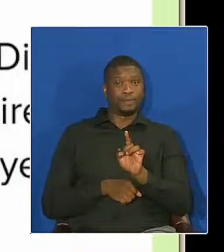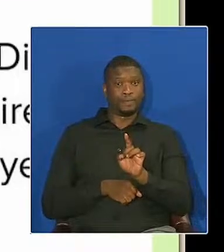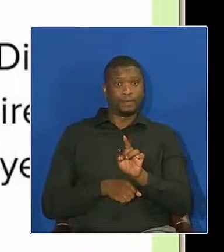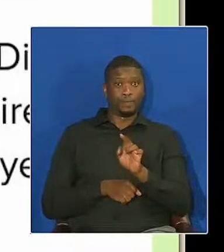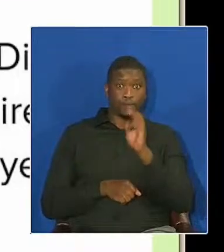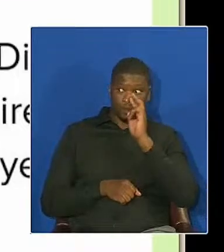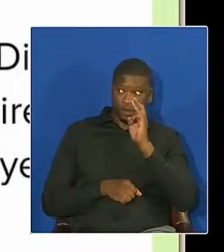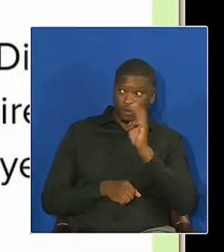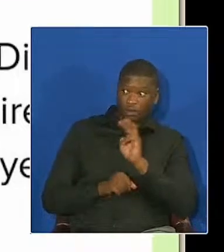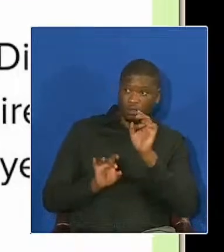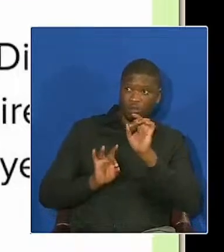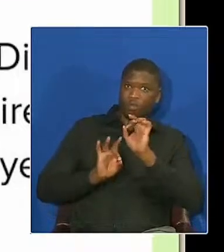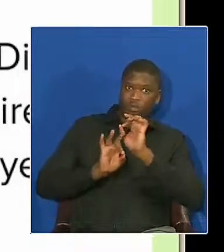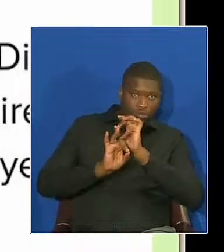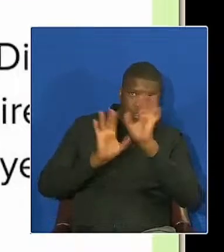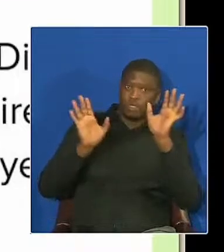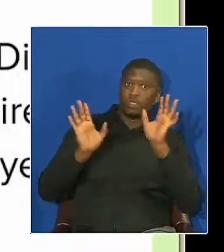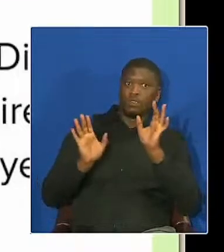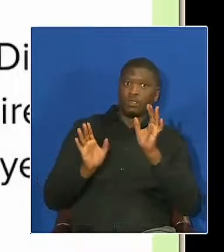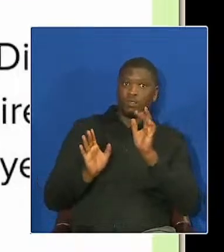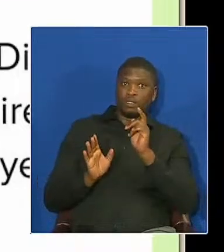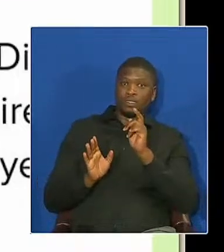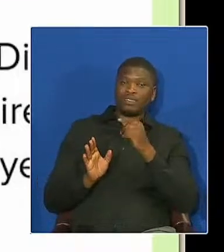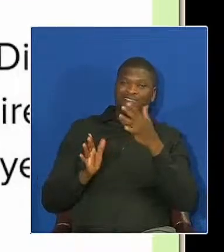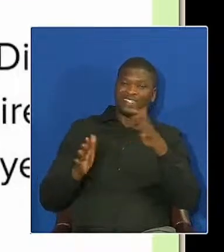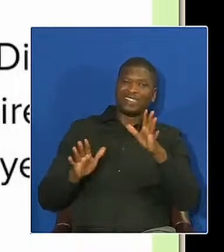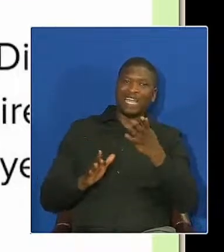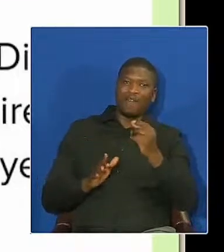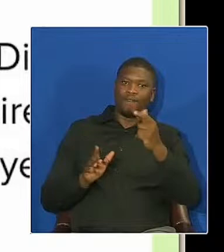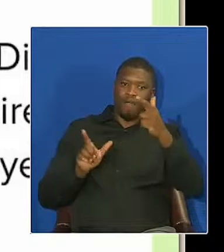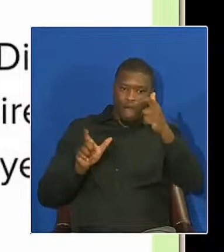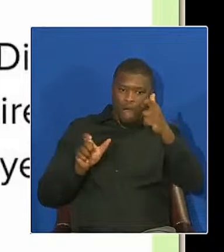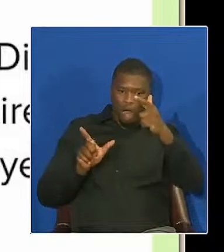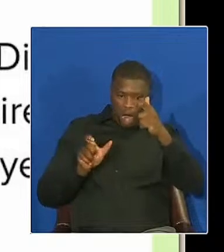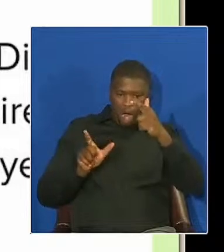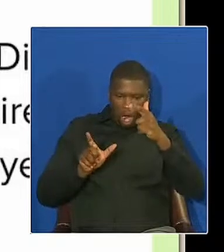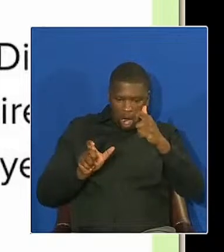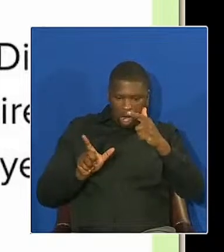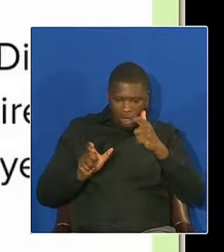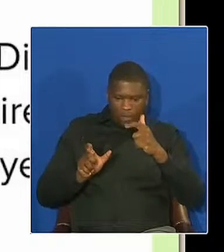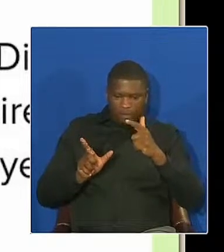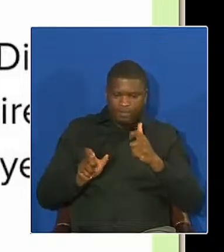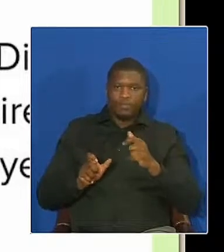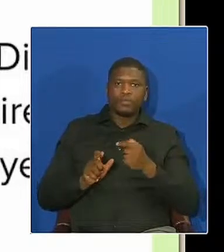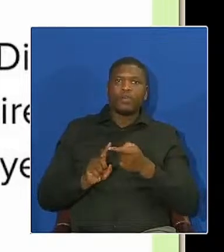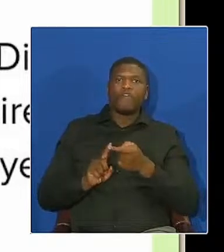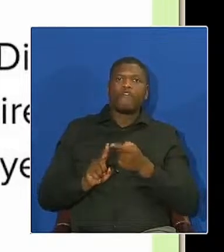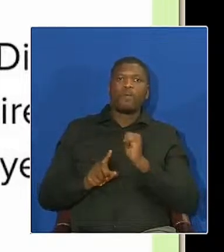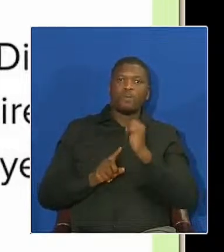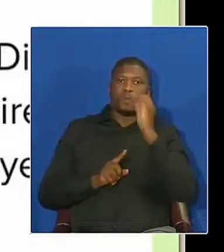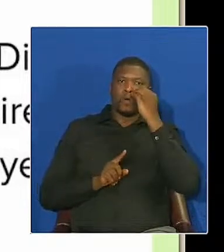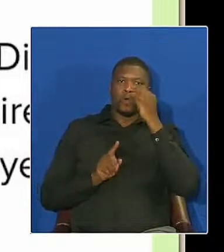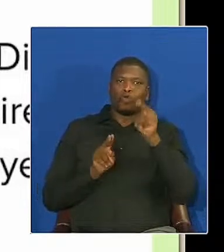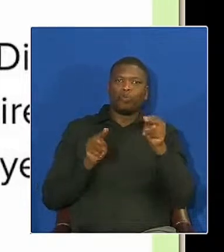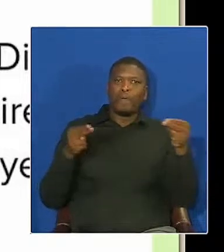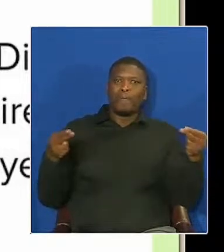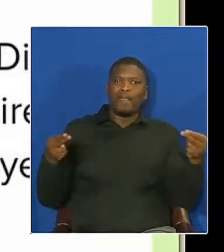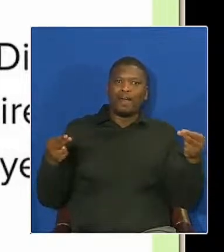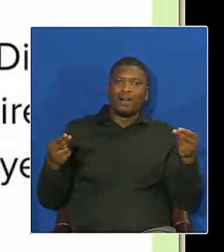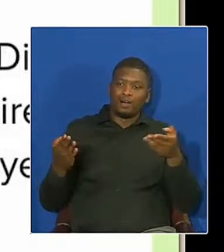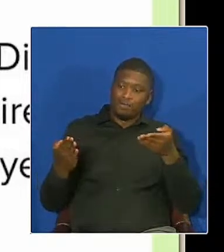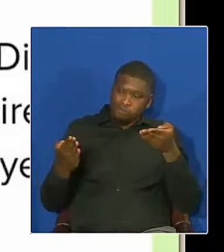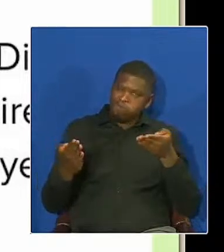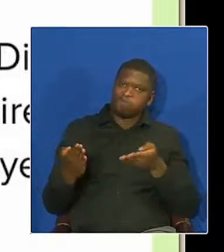what's clear is that there are screenshots of the article that are sent over the next